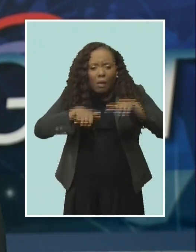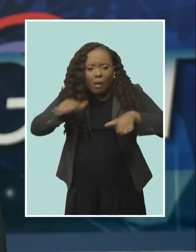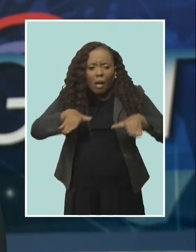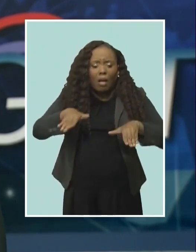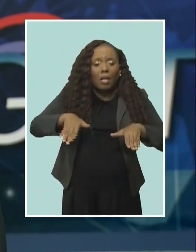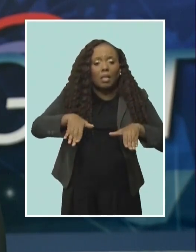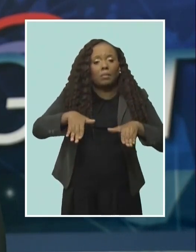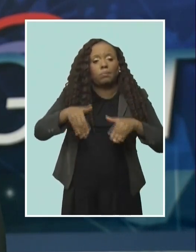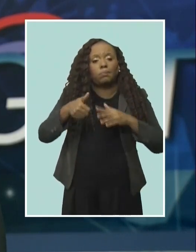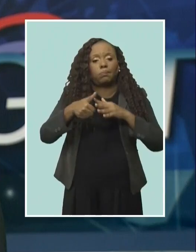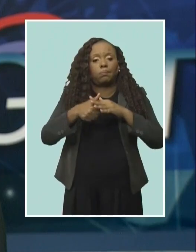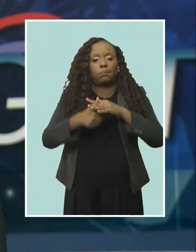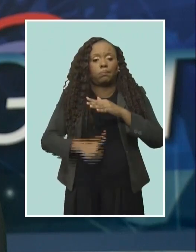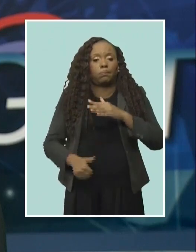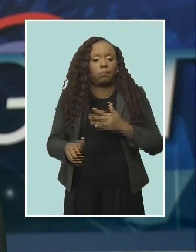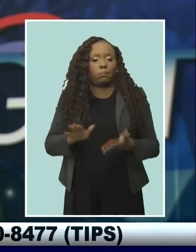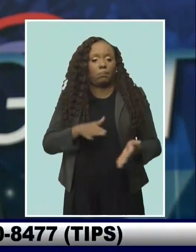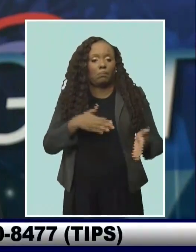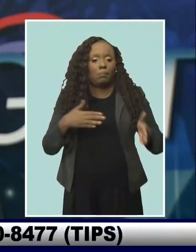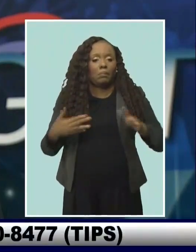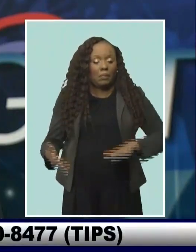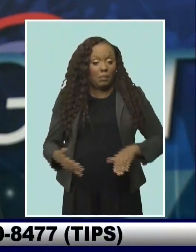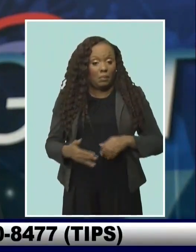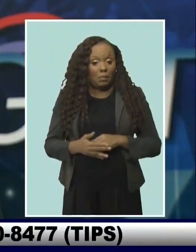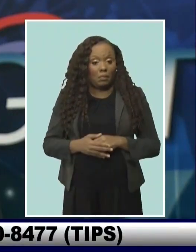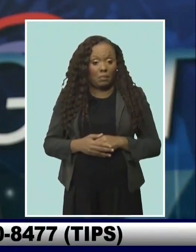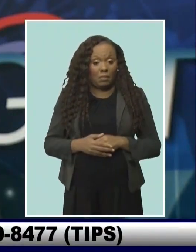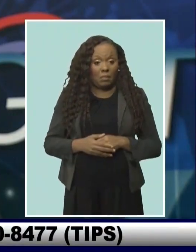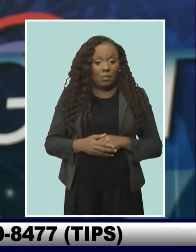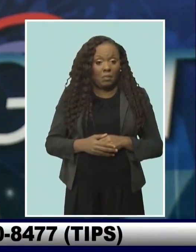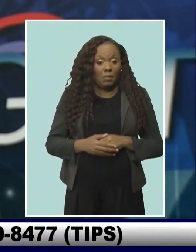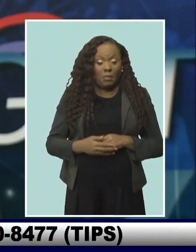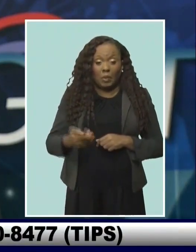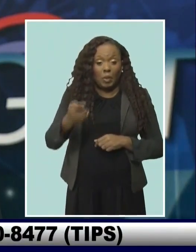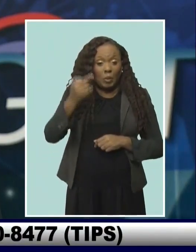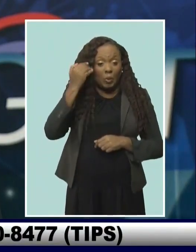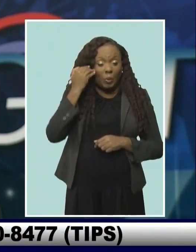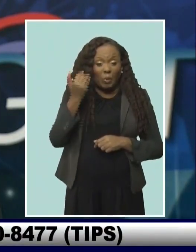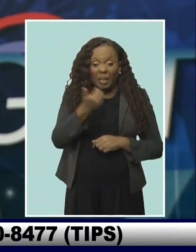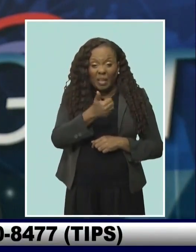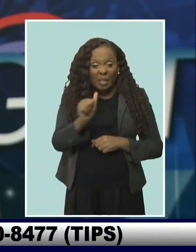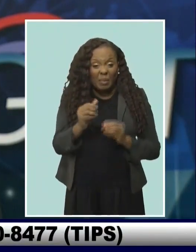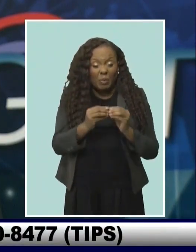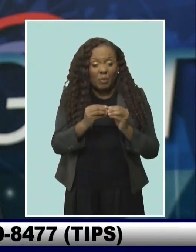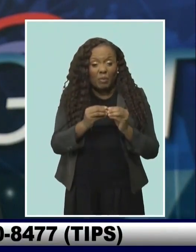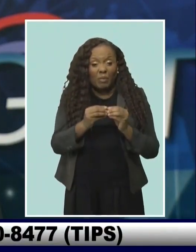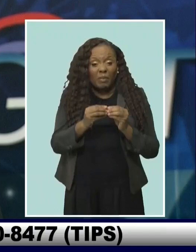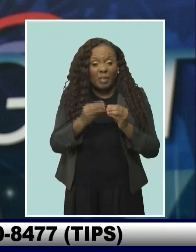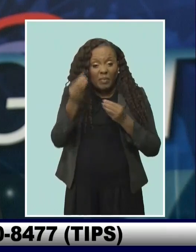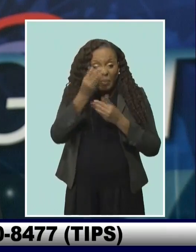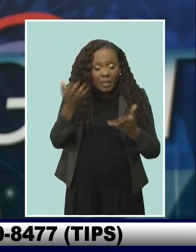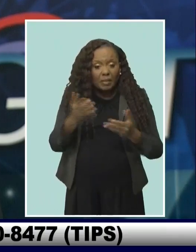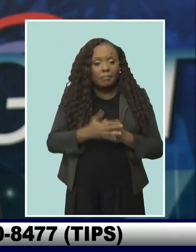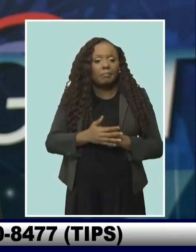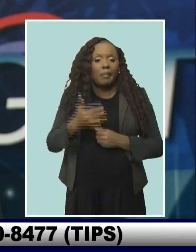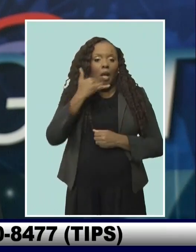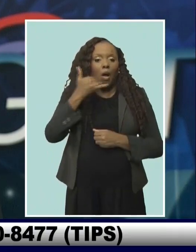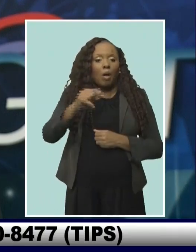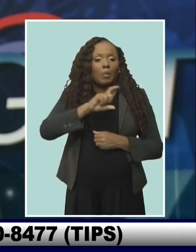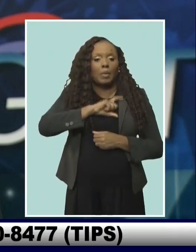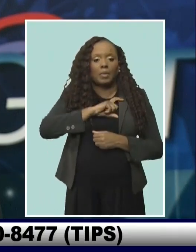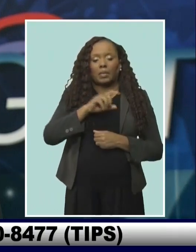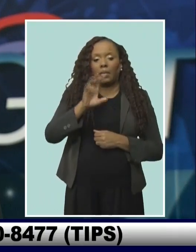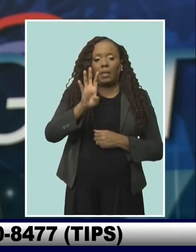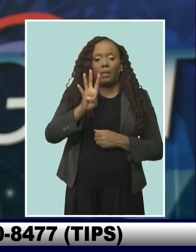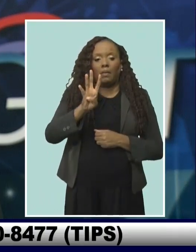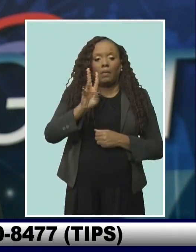pronounced death at the scene. Police are asking anyone who can provide information that can assist with investigations to call the